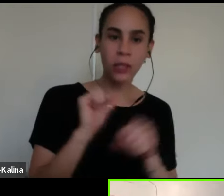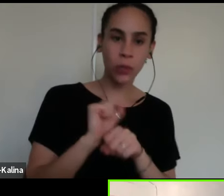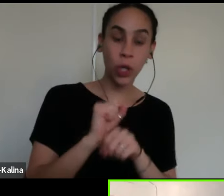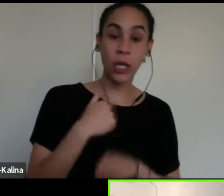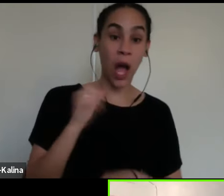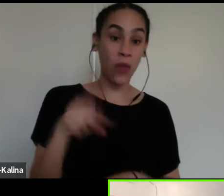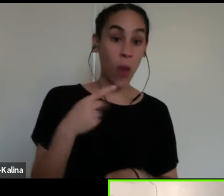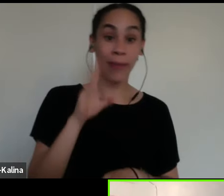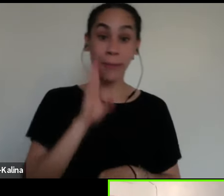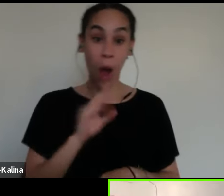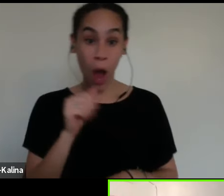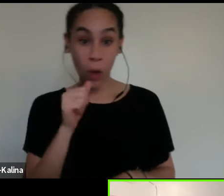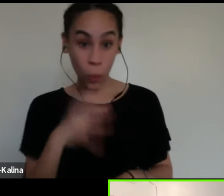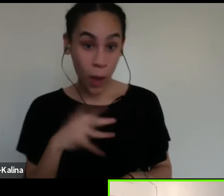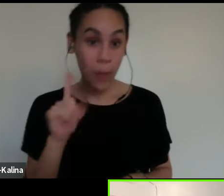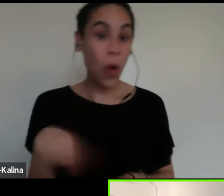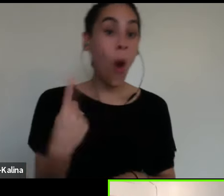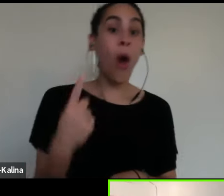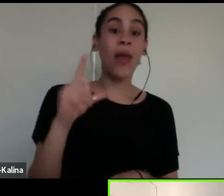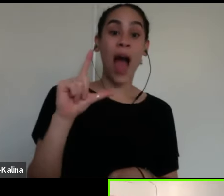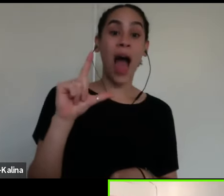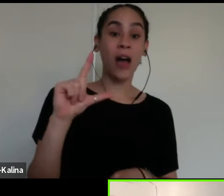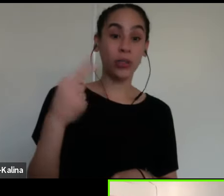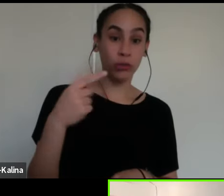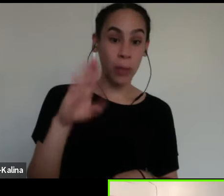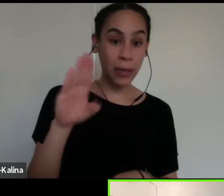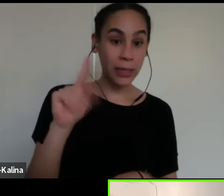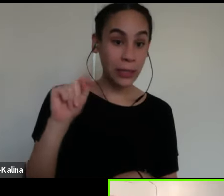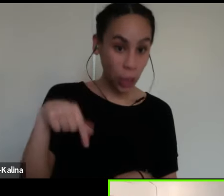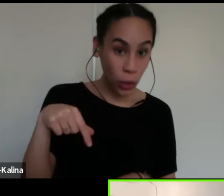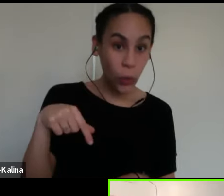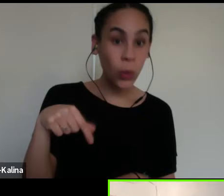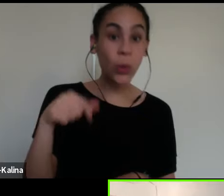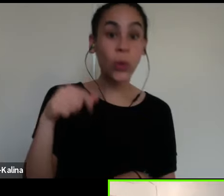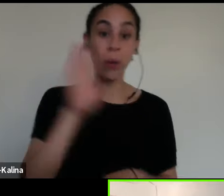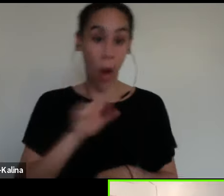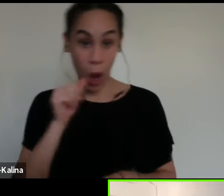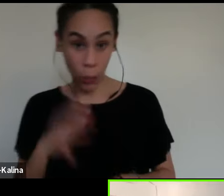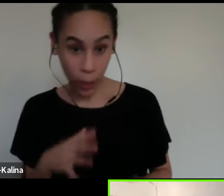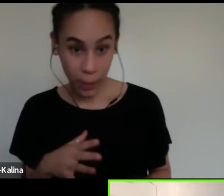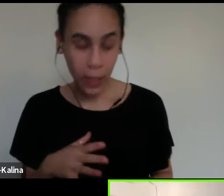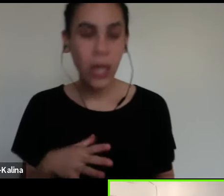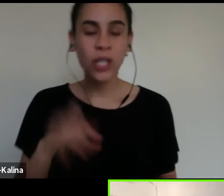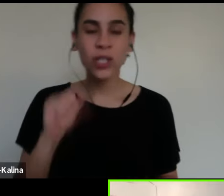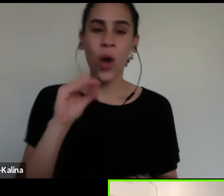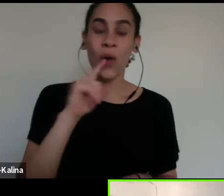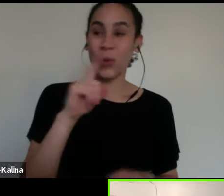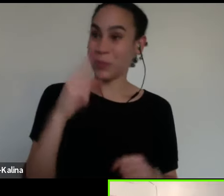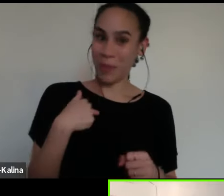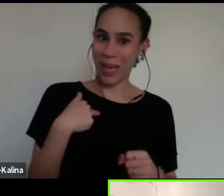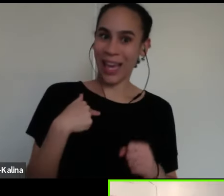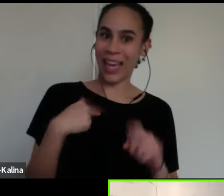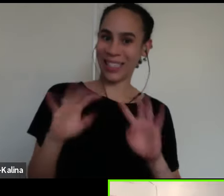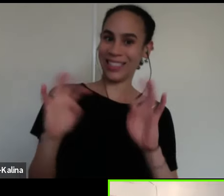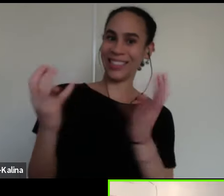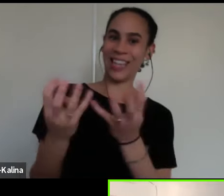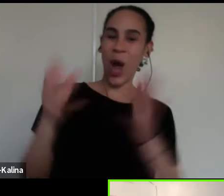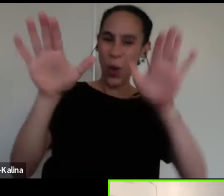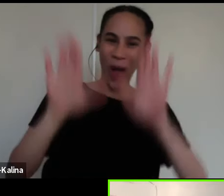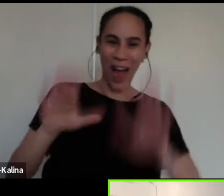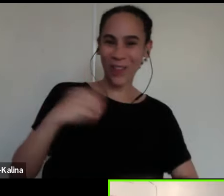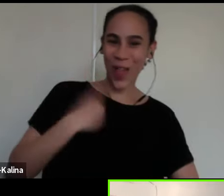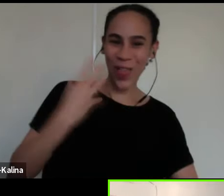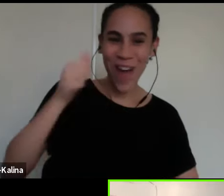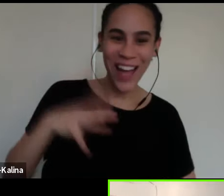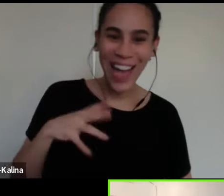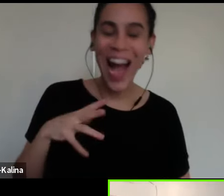only LGBTQ brown woman. And so, you know, and it's me and these really wonderful white guys, you know, we're ordering a pizza